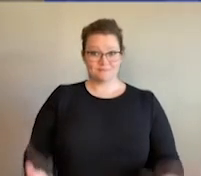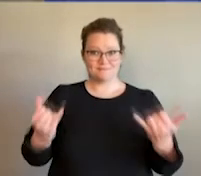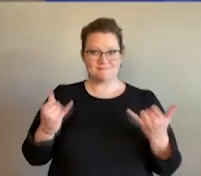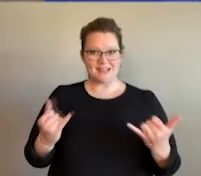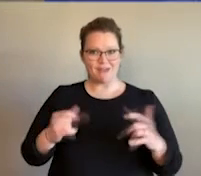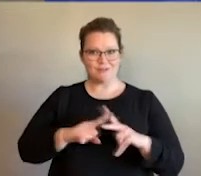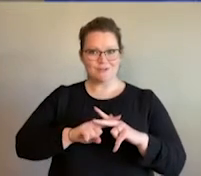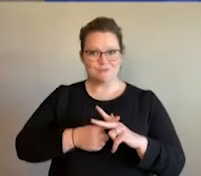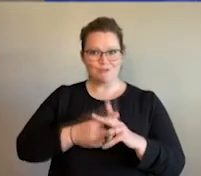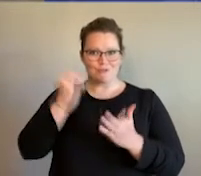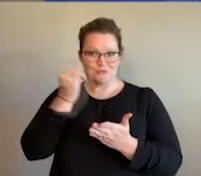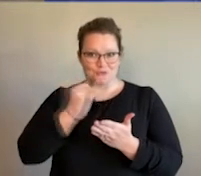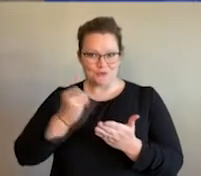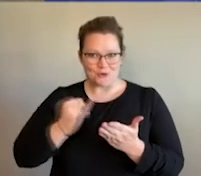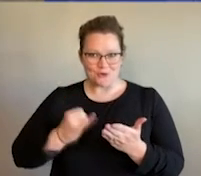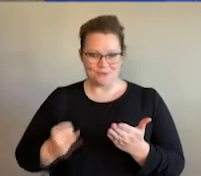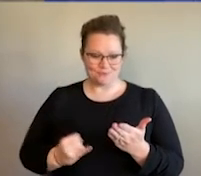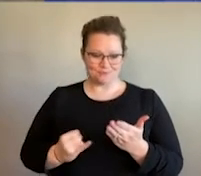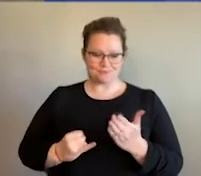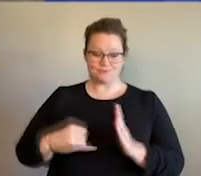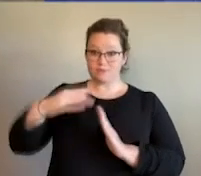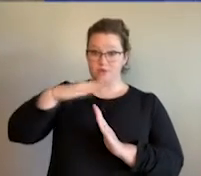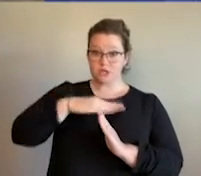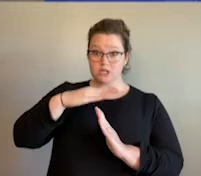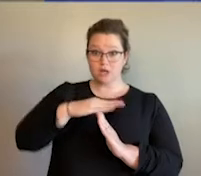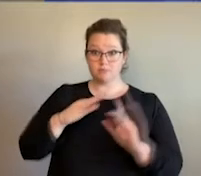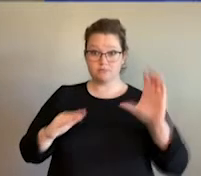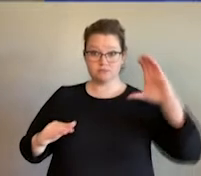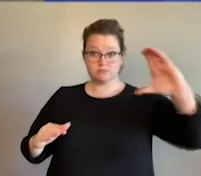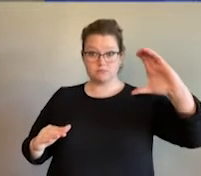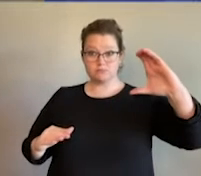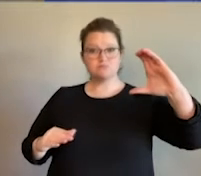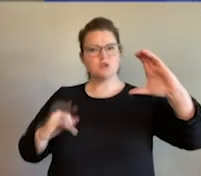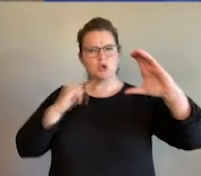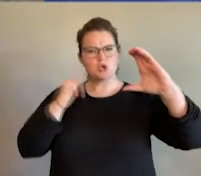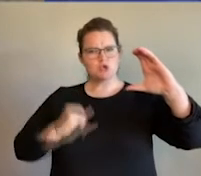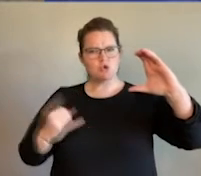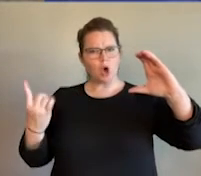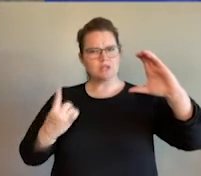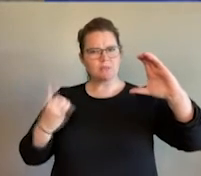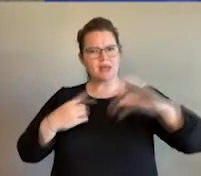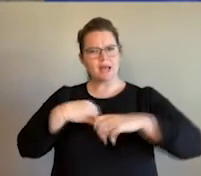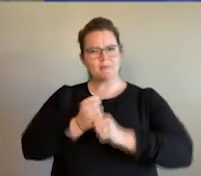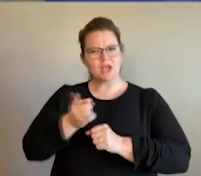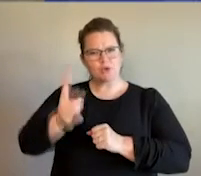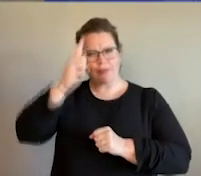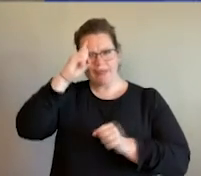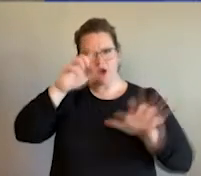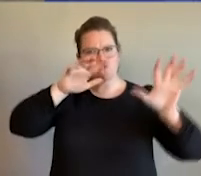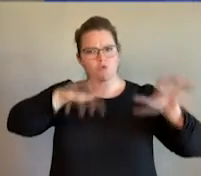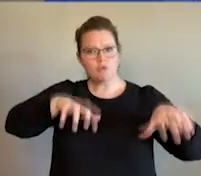To start our drawings. In the top section, draw something that reminds you of rain.